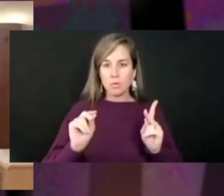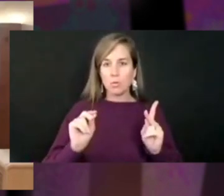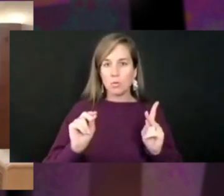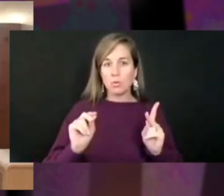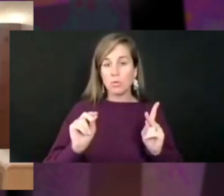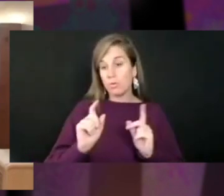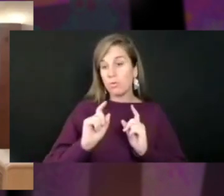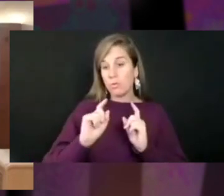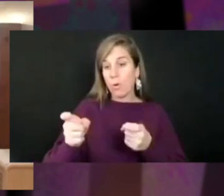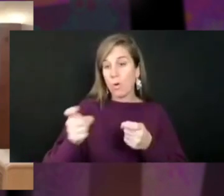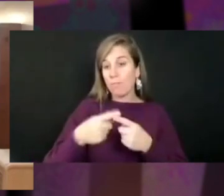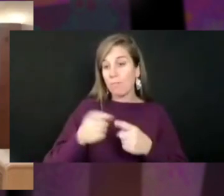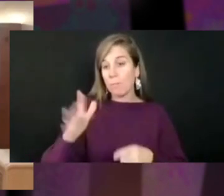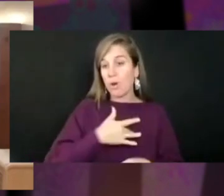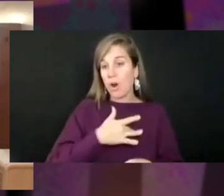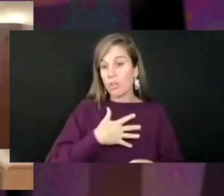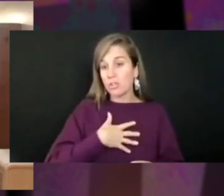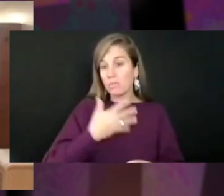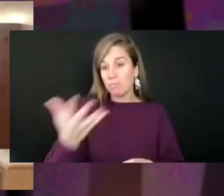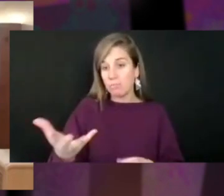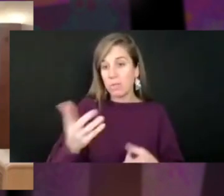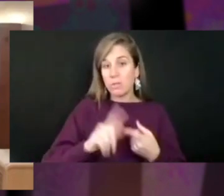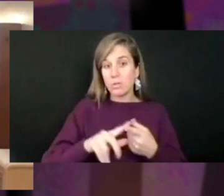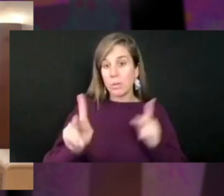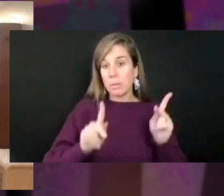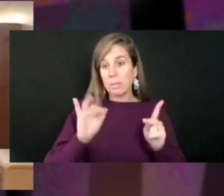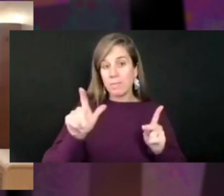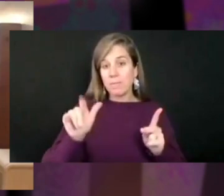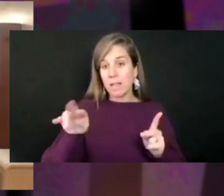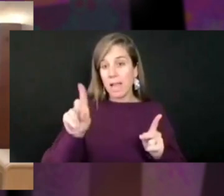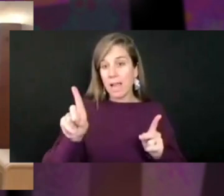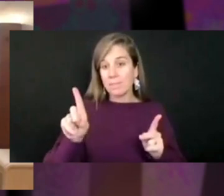to donate from their hearts to the people of the land.